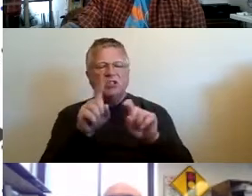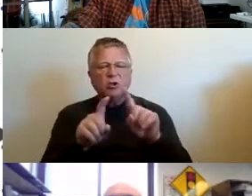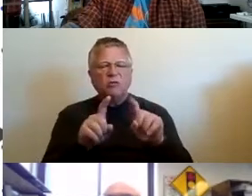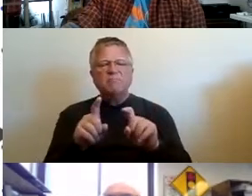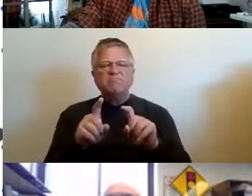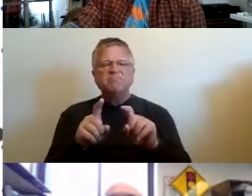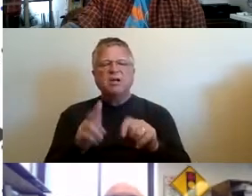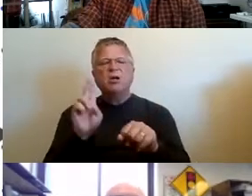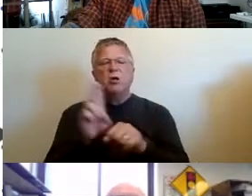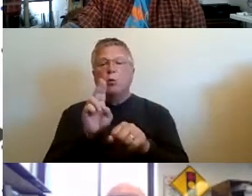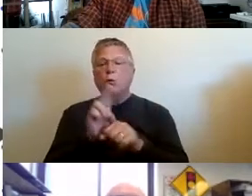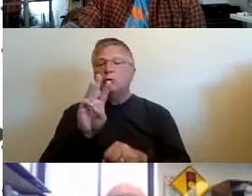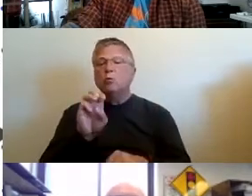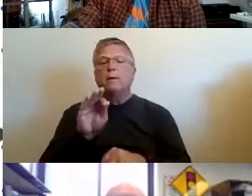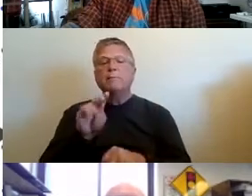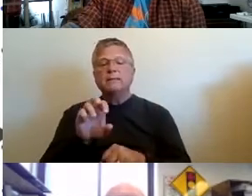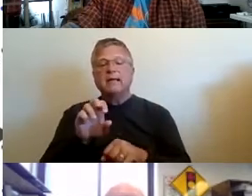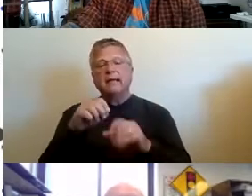we use website, email,